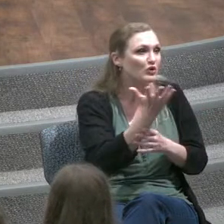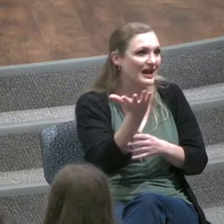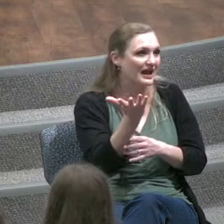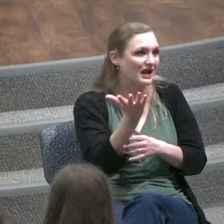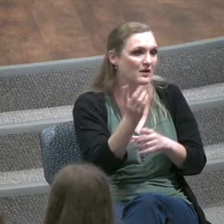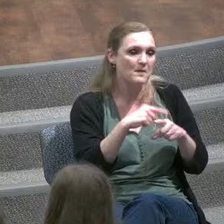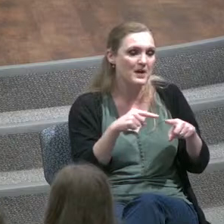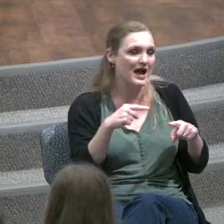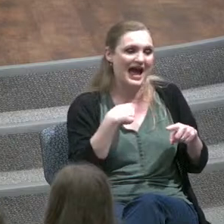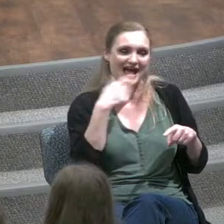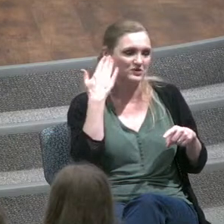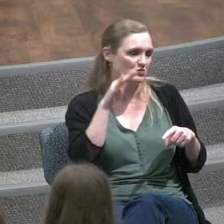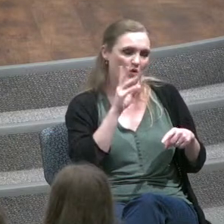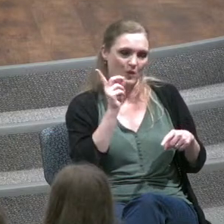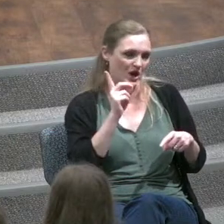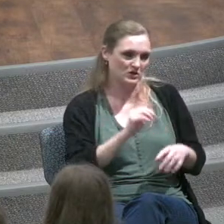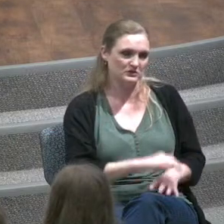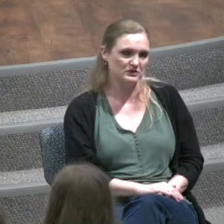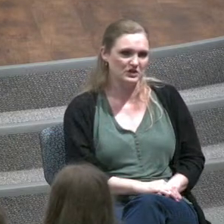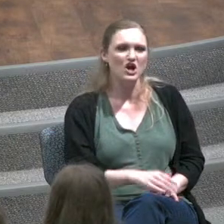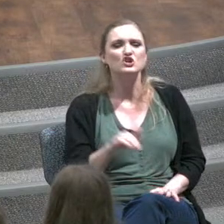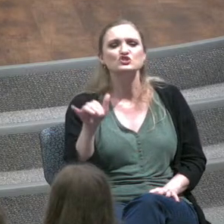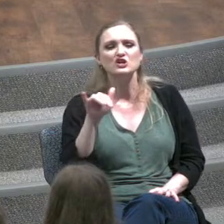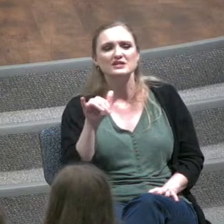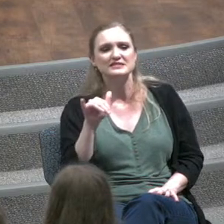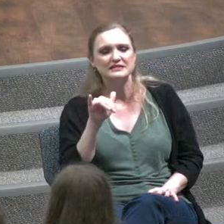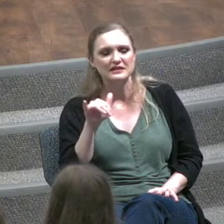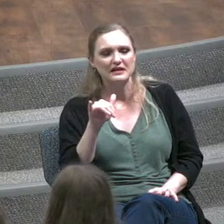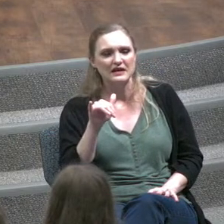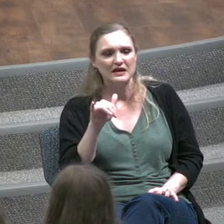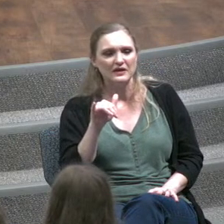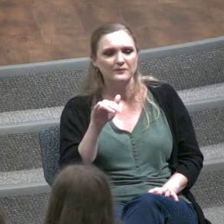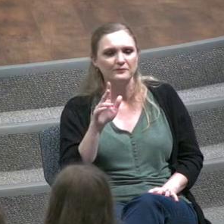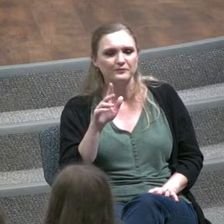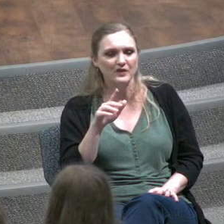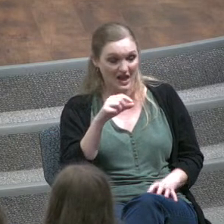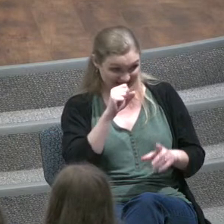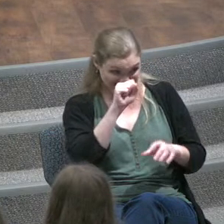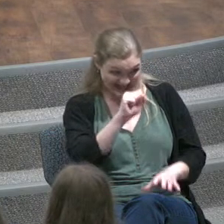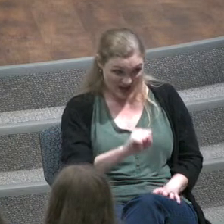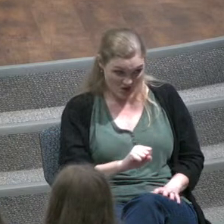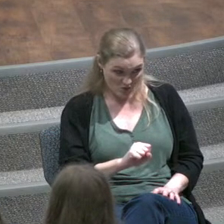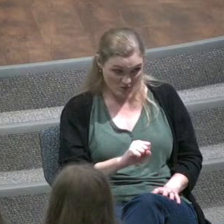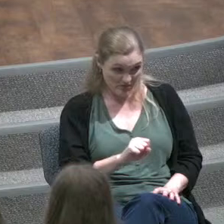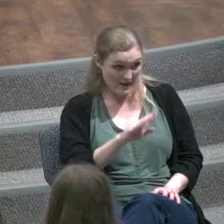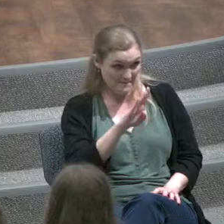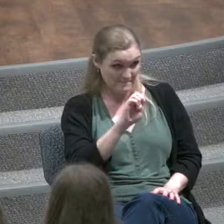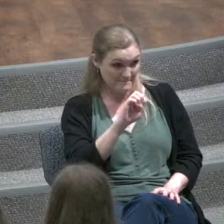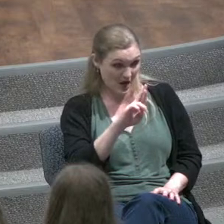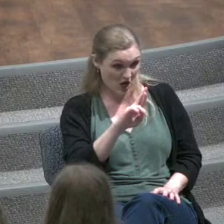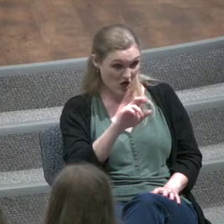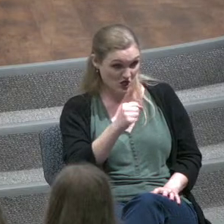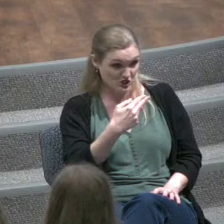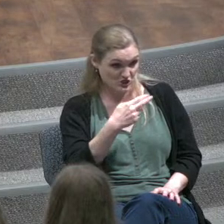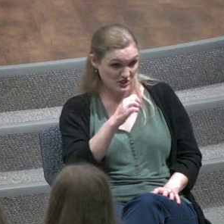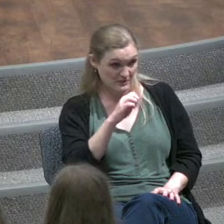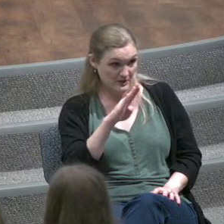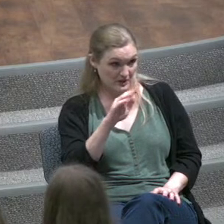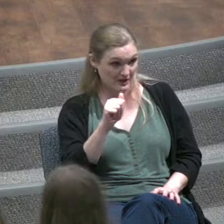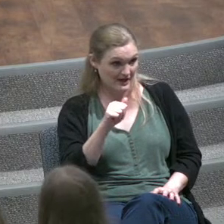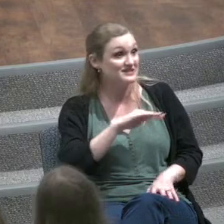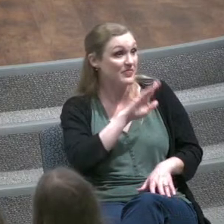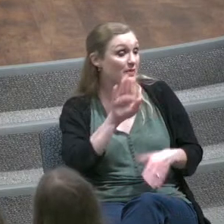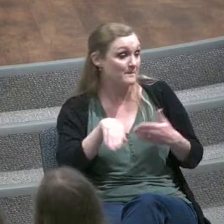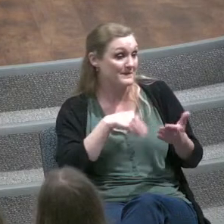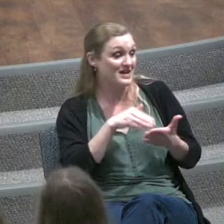there, but much like, so not just south, but further south, Beersheba, which is in the middle of the